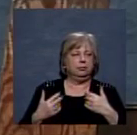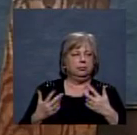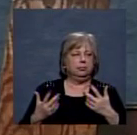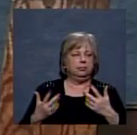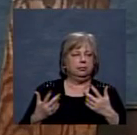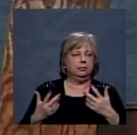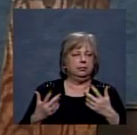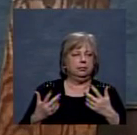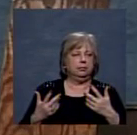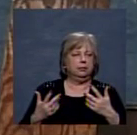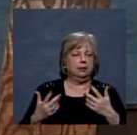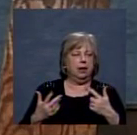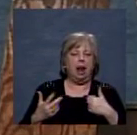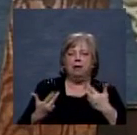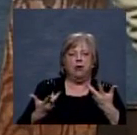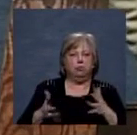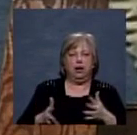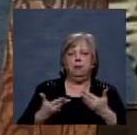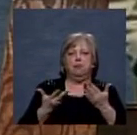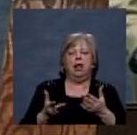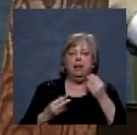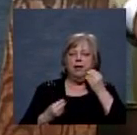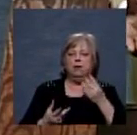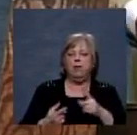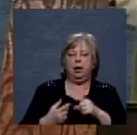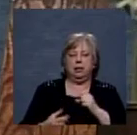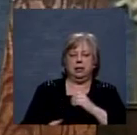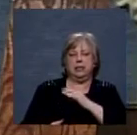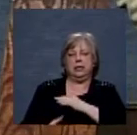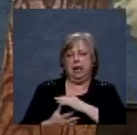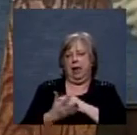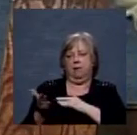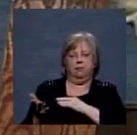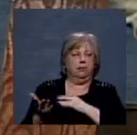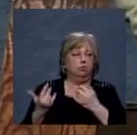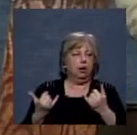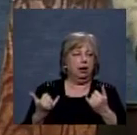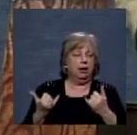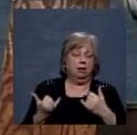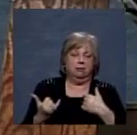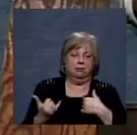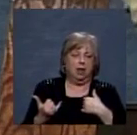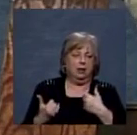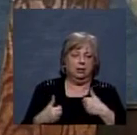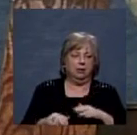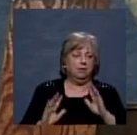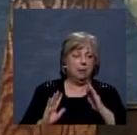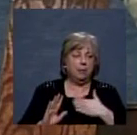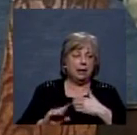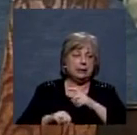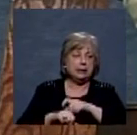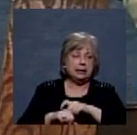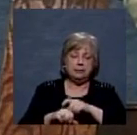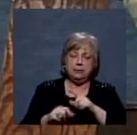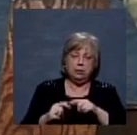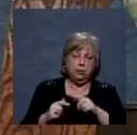just let I've already provided the information to staff, and at this point I can yield to whatever